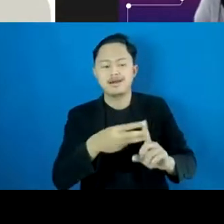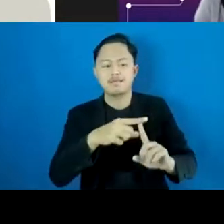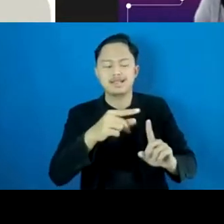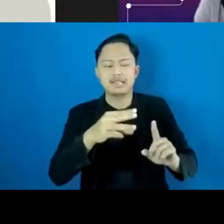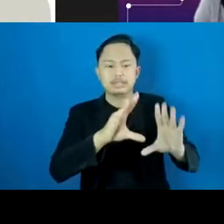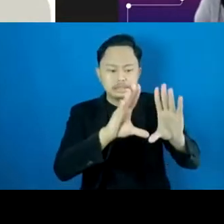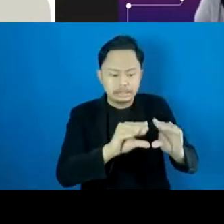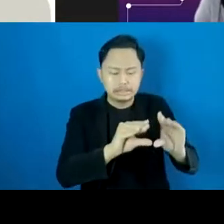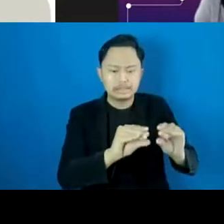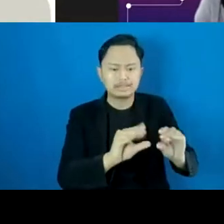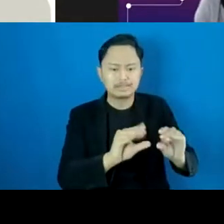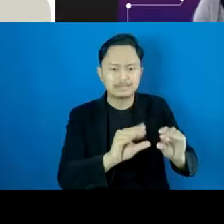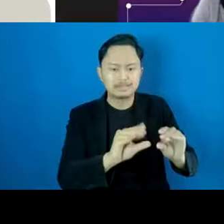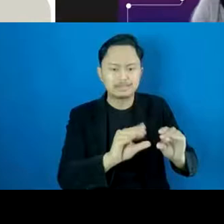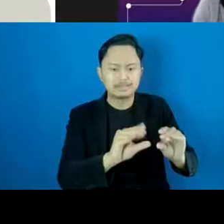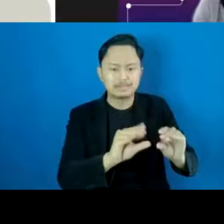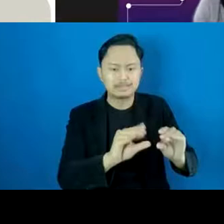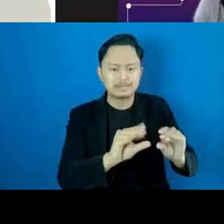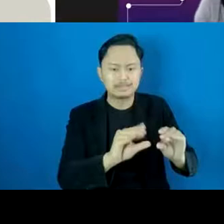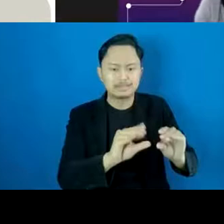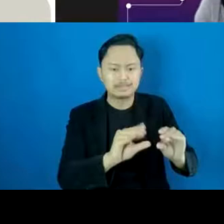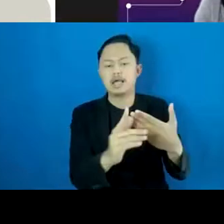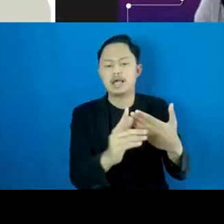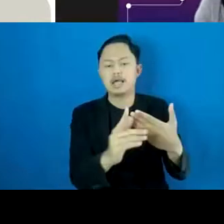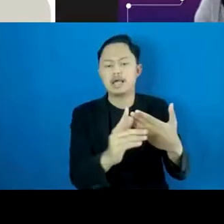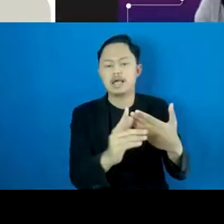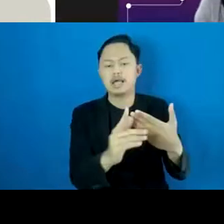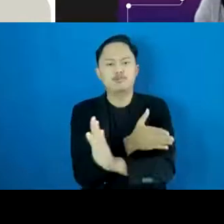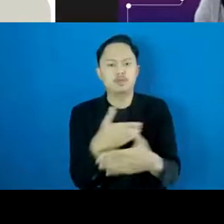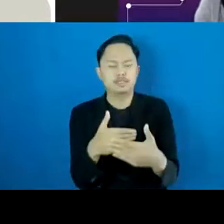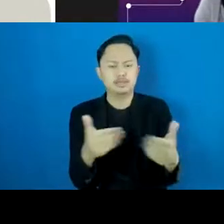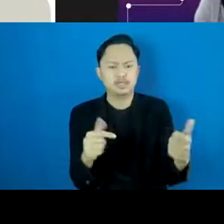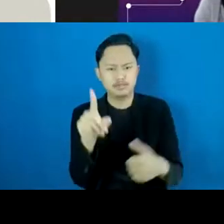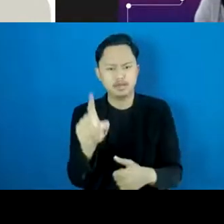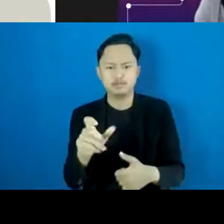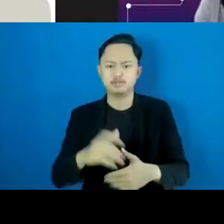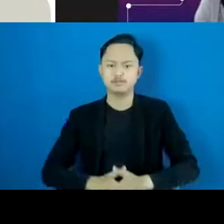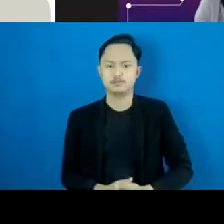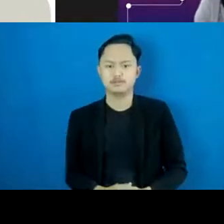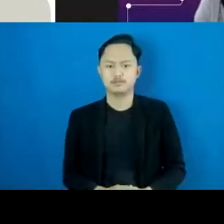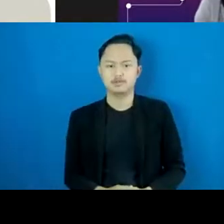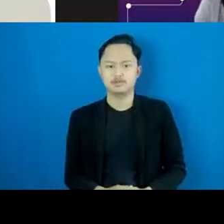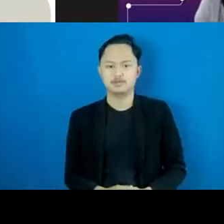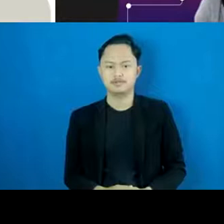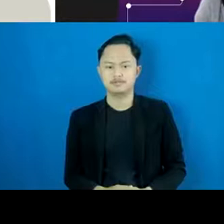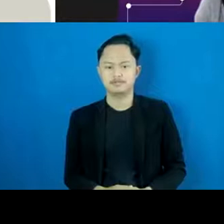than what was anticipated. So these two are, I would say, the primary problems that we have